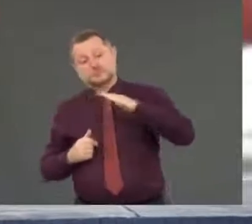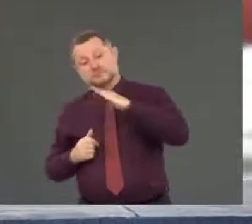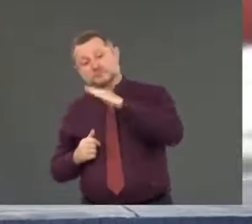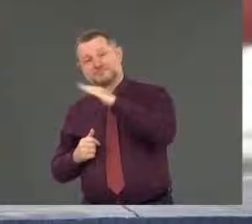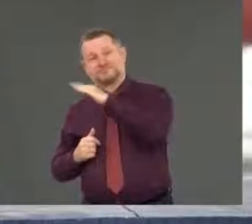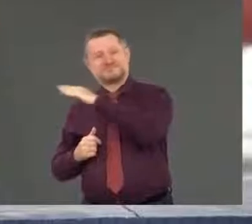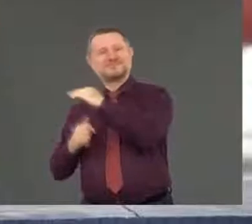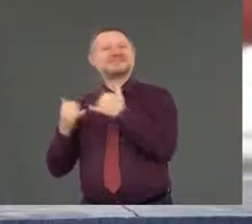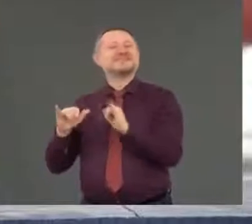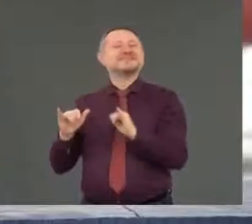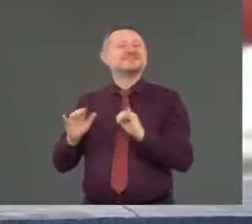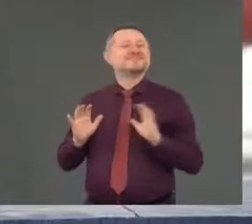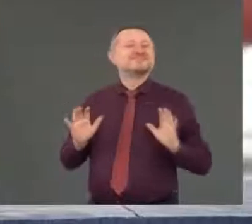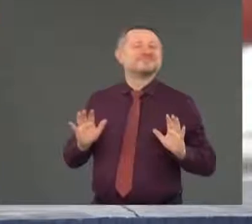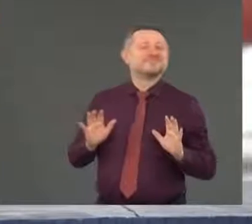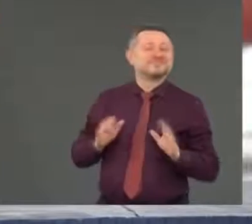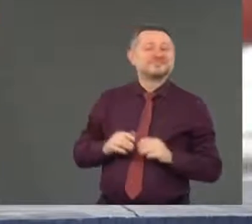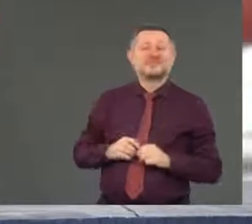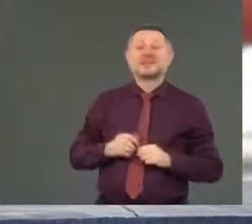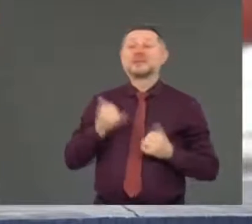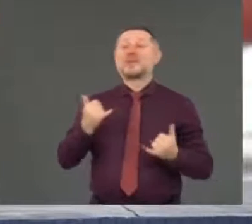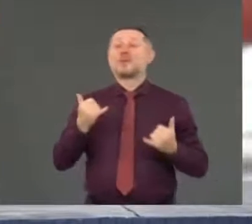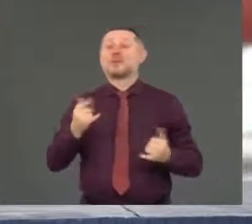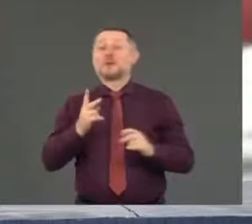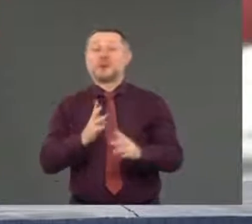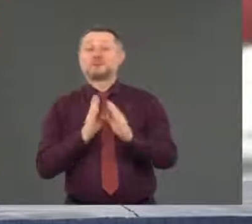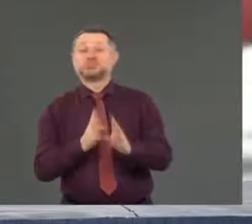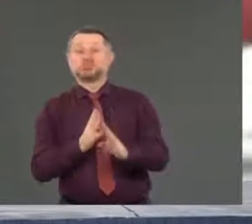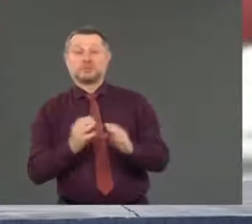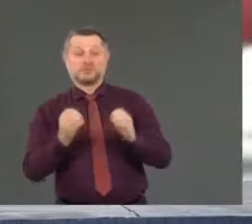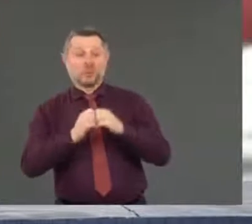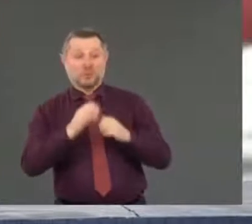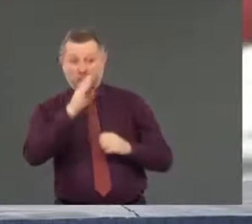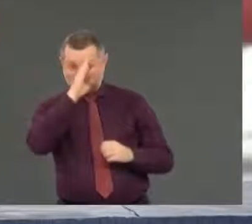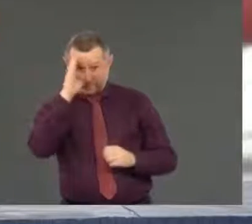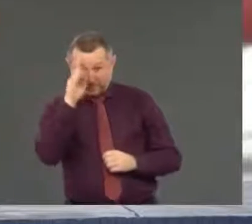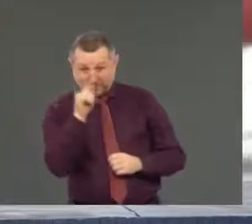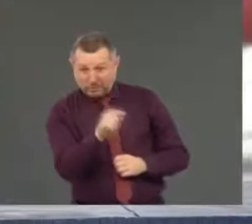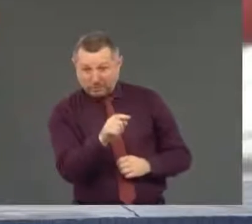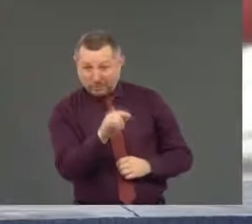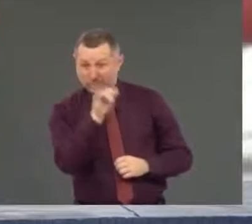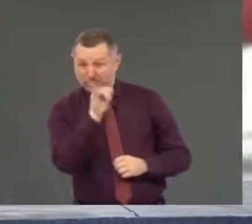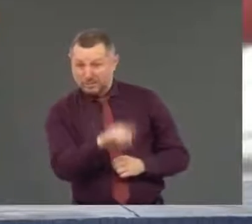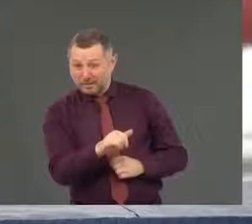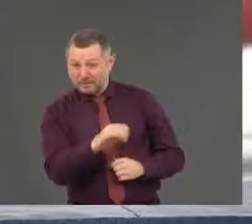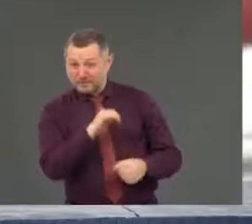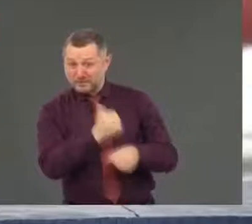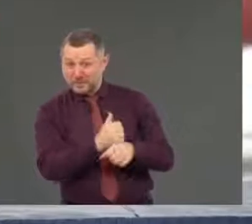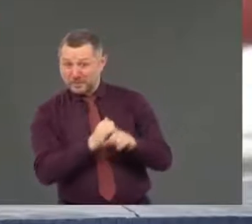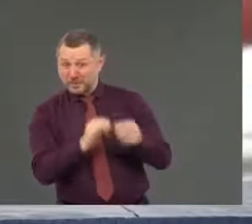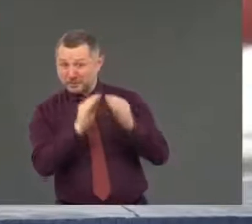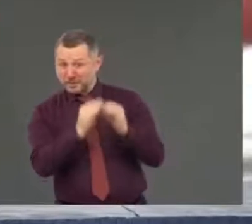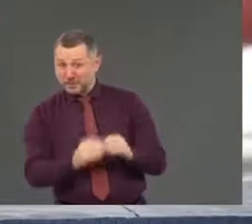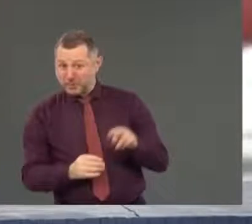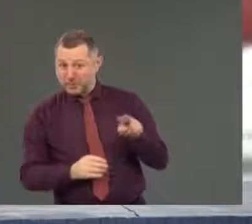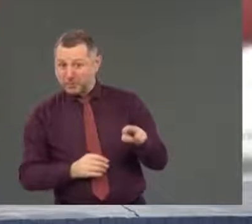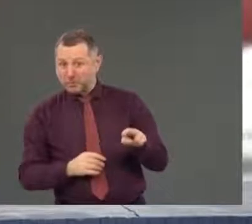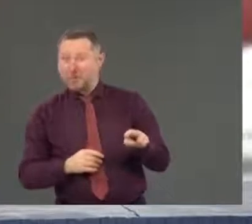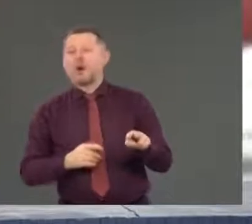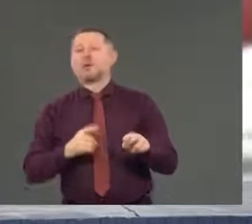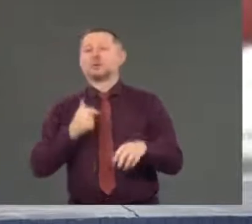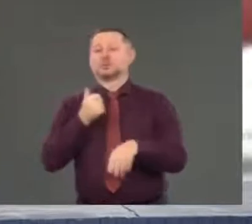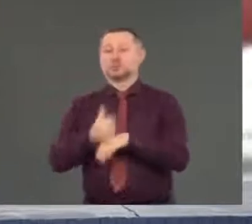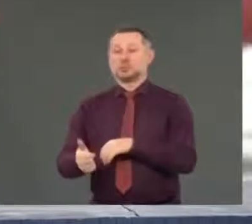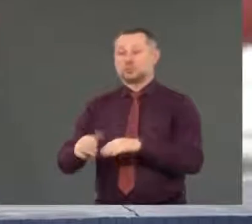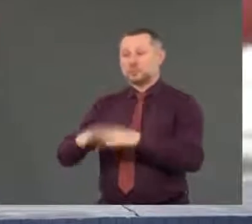Where we've seen the uptick in hospitalizations, I don't believe factually that could be linked to the reopening because